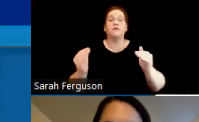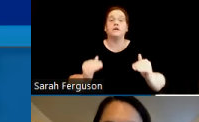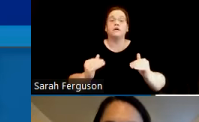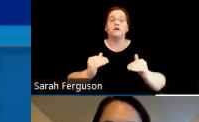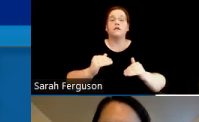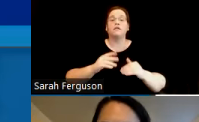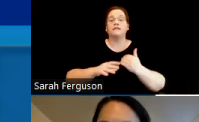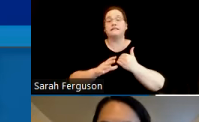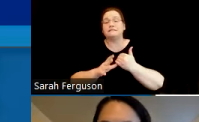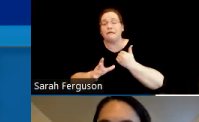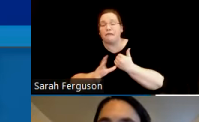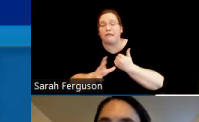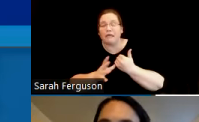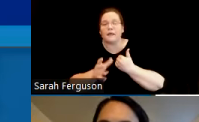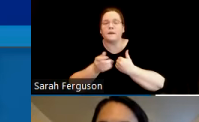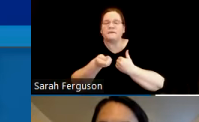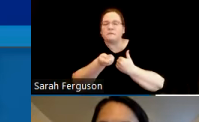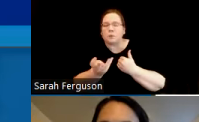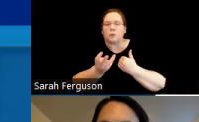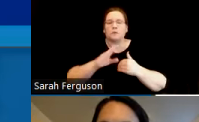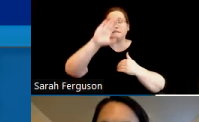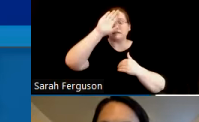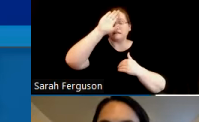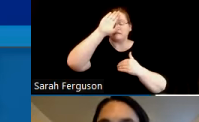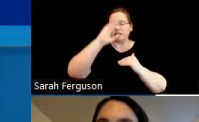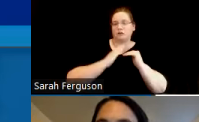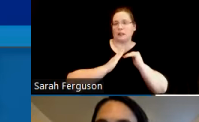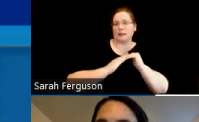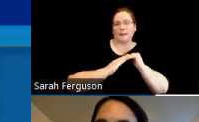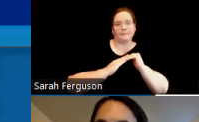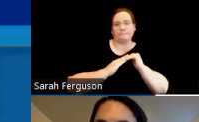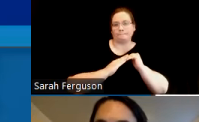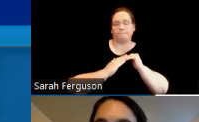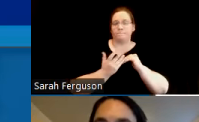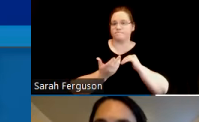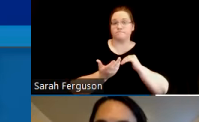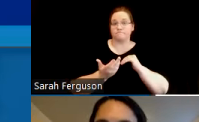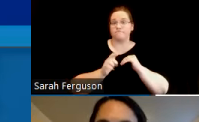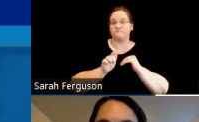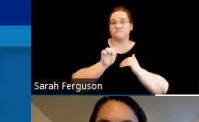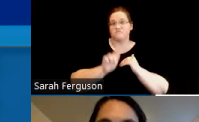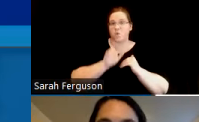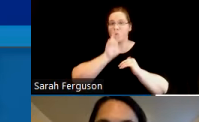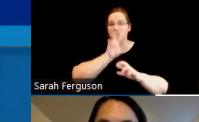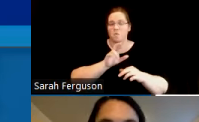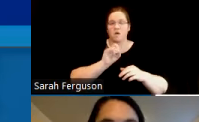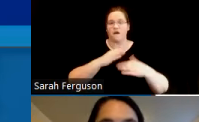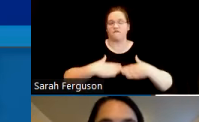noted in all 3 doses. So really quite a low reports of side